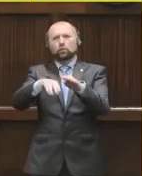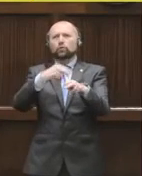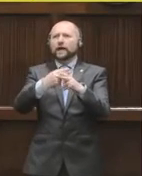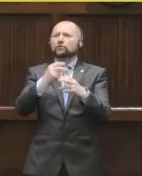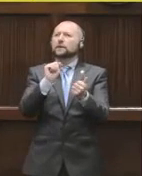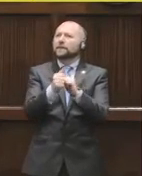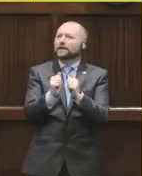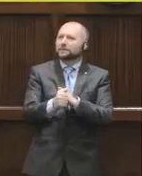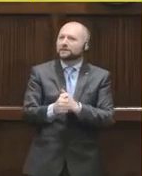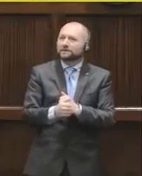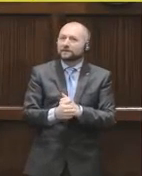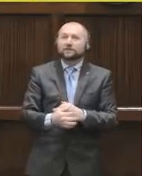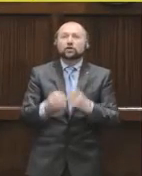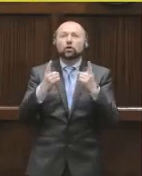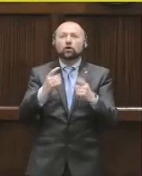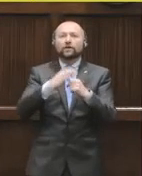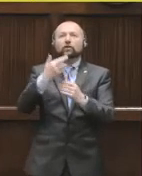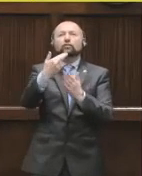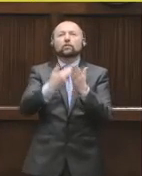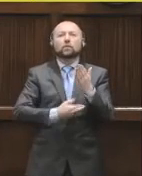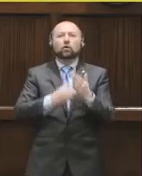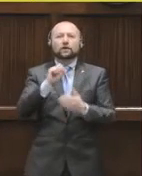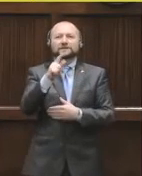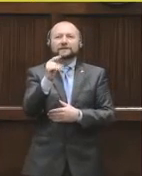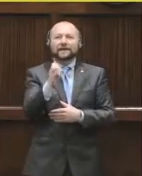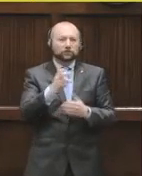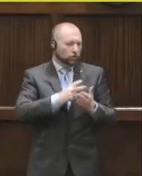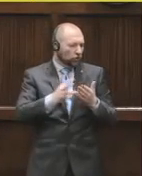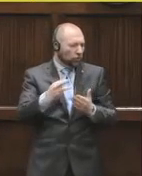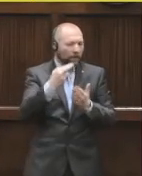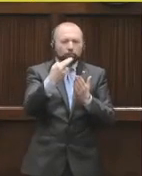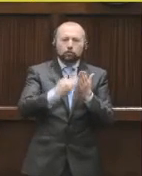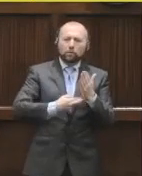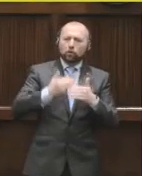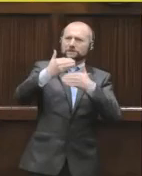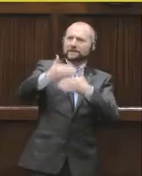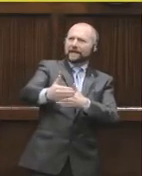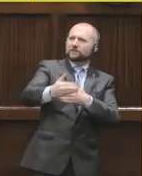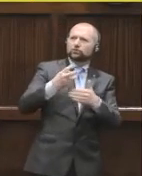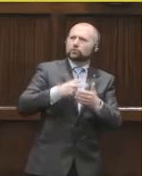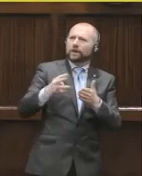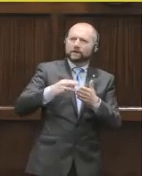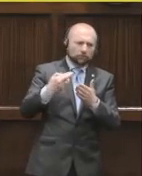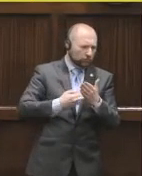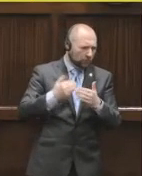for report stage. Minister, when is it proposed to take report stage?